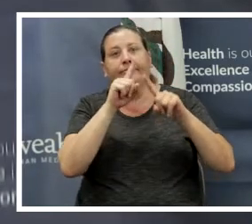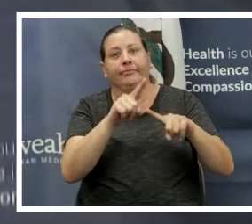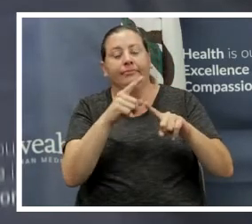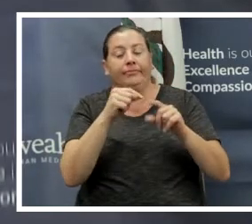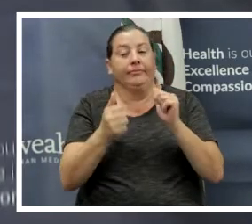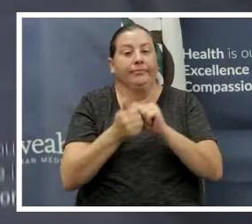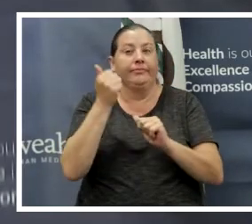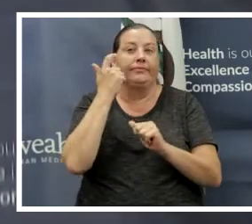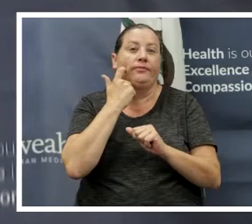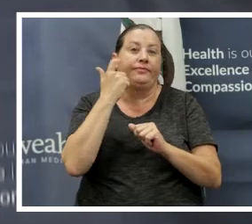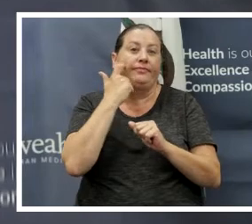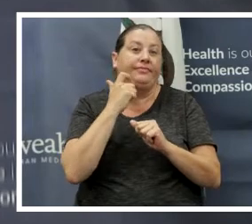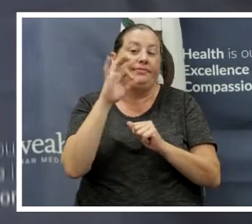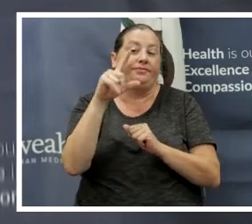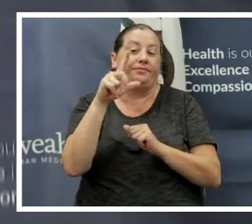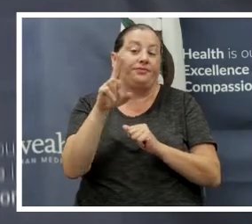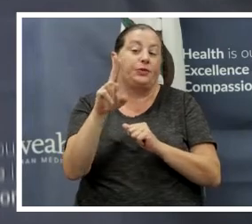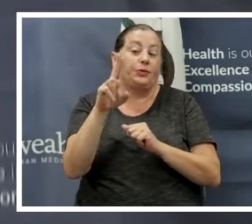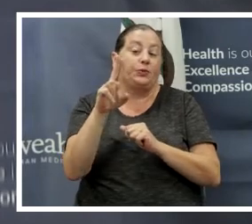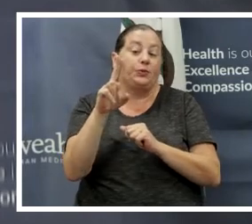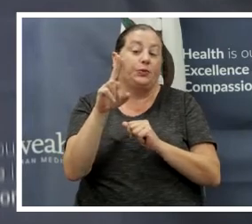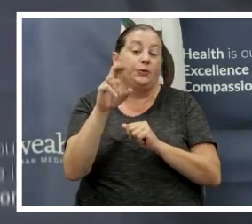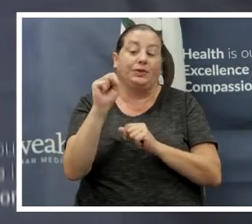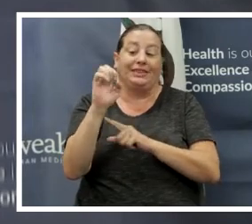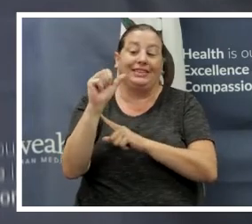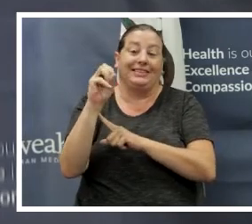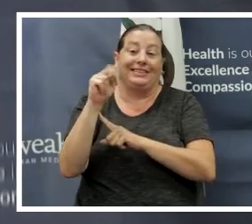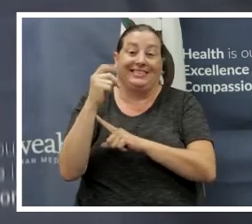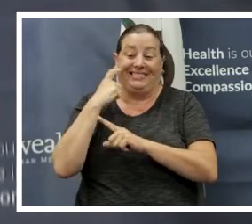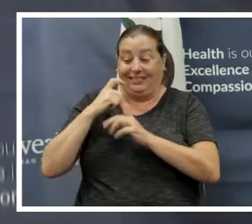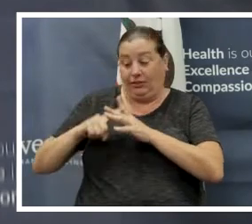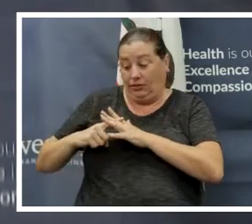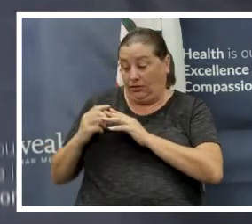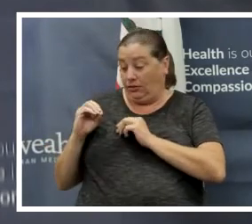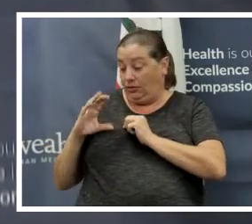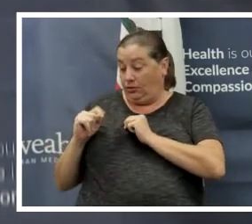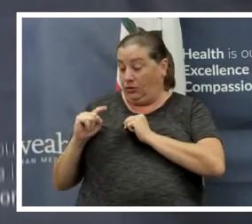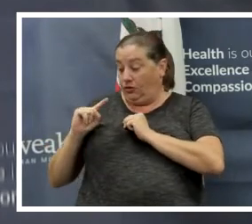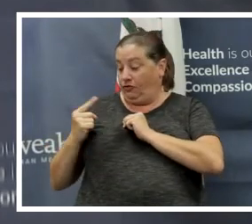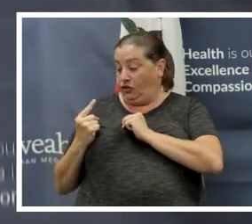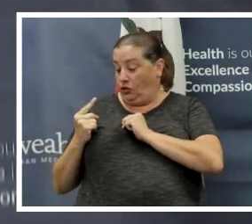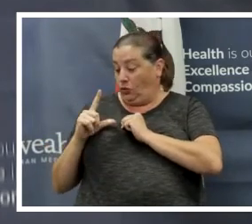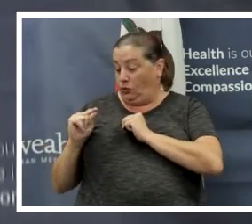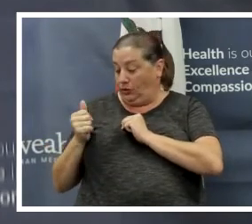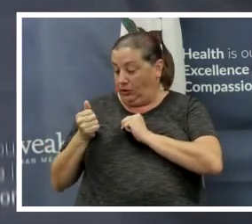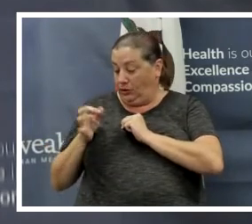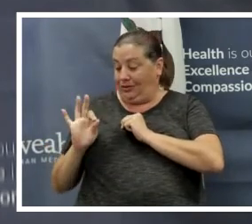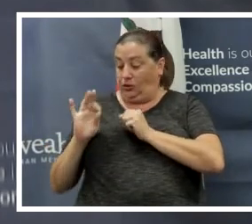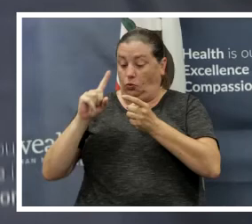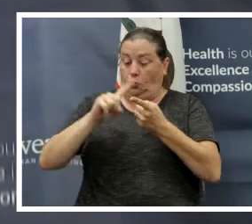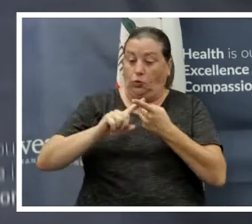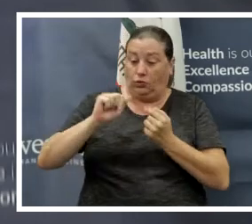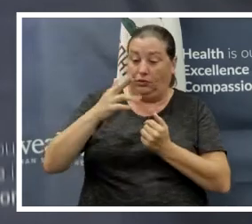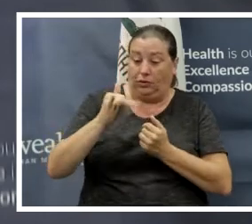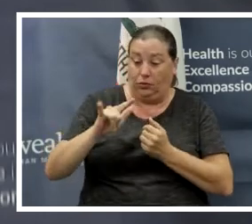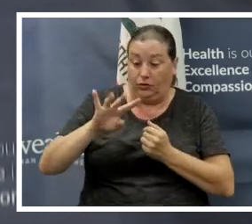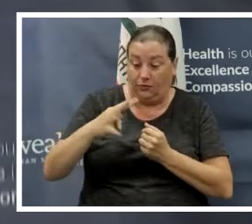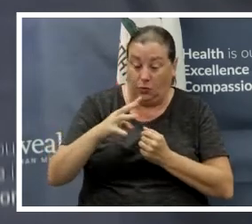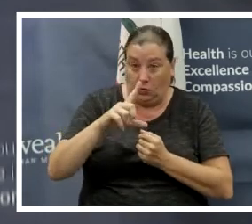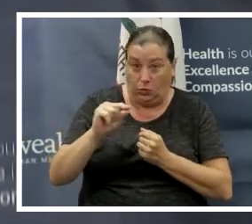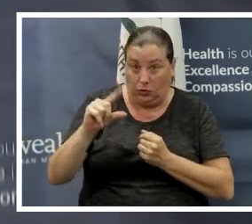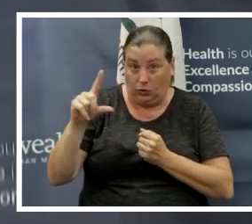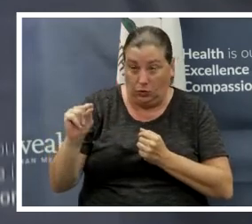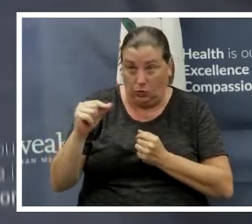flu season that started October 1st, 2019 and ended on April 4th, 2020, that we had anywhere